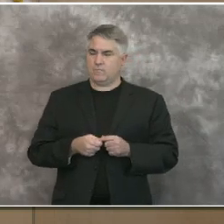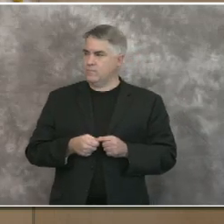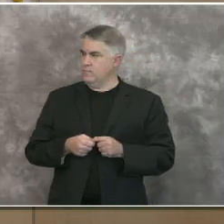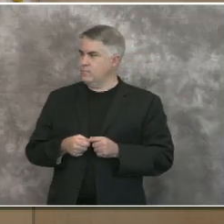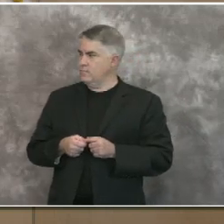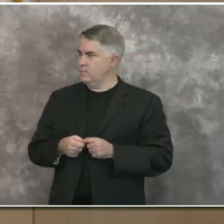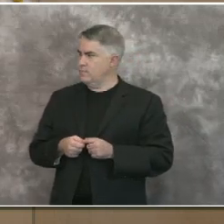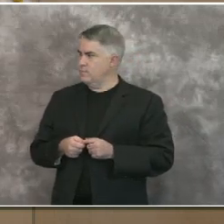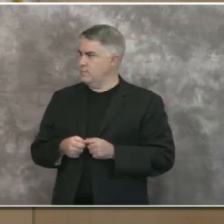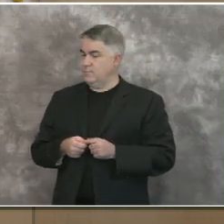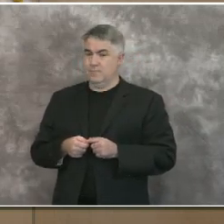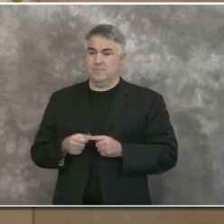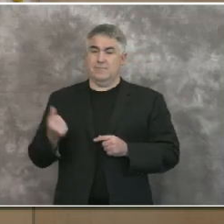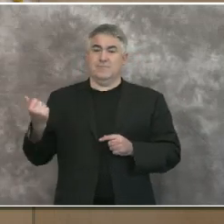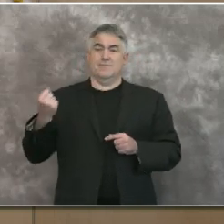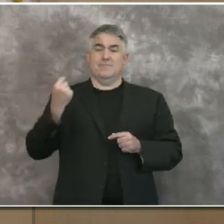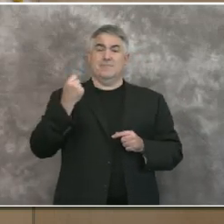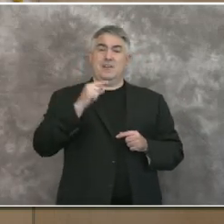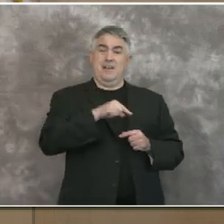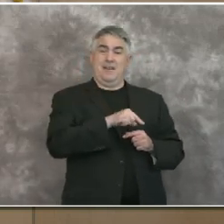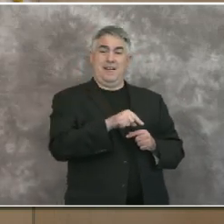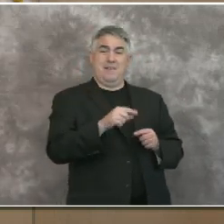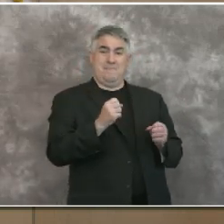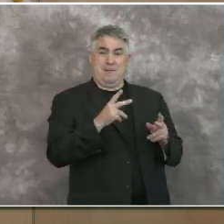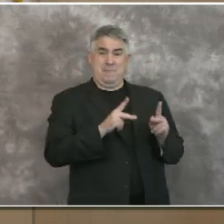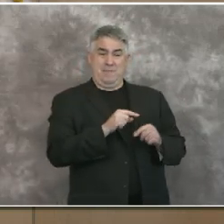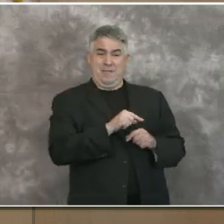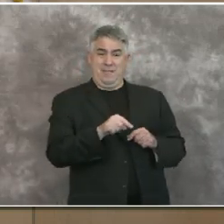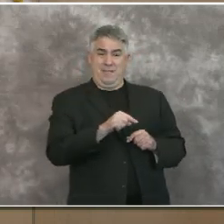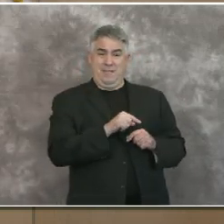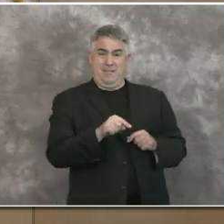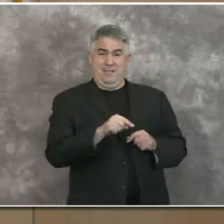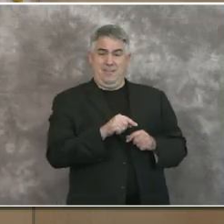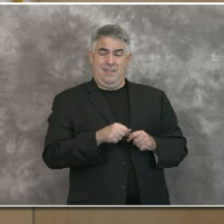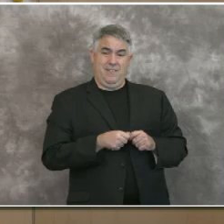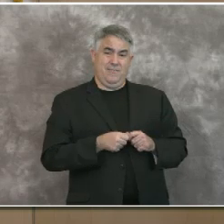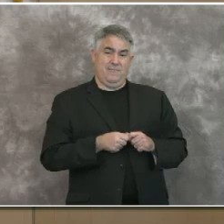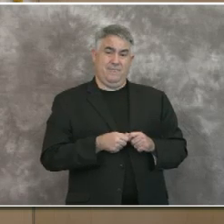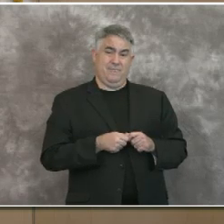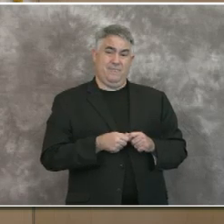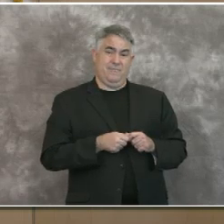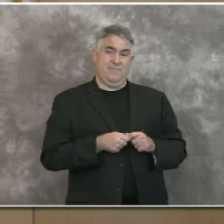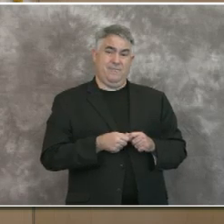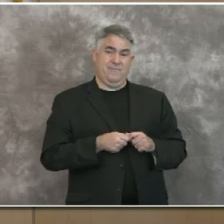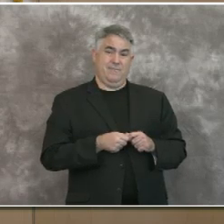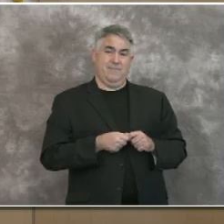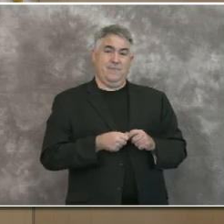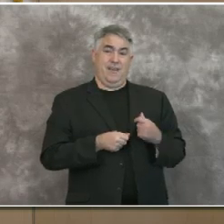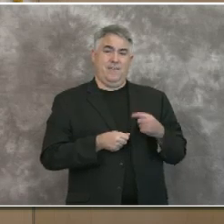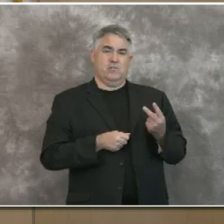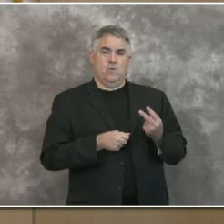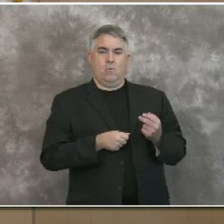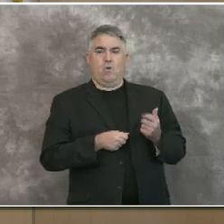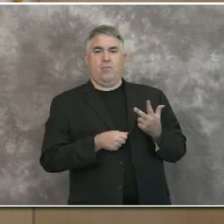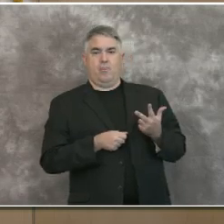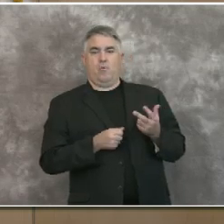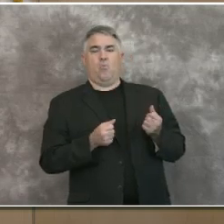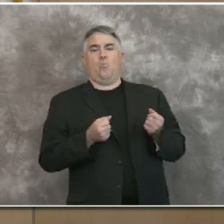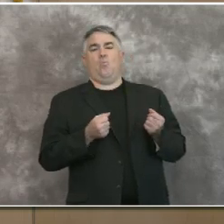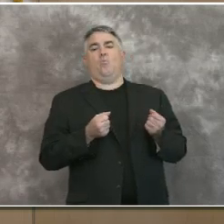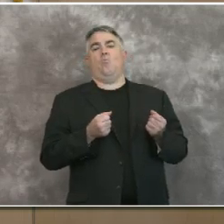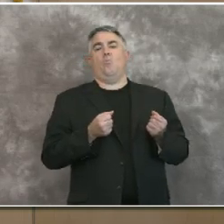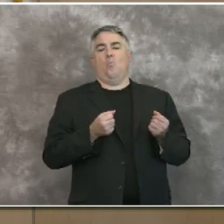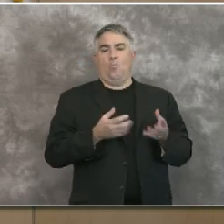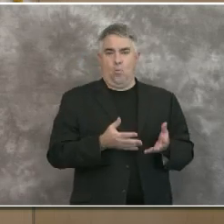number of our population has 2 or more or 3 or more